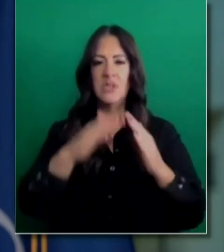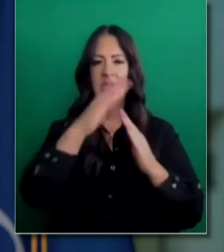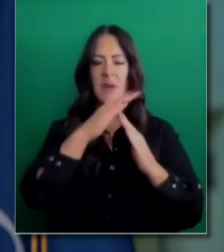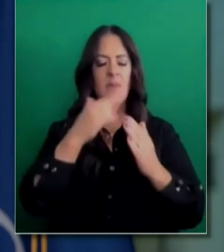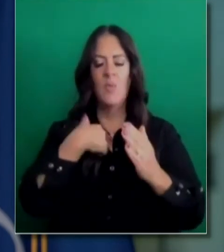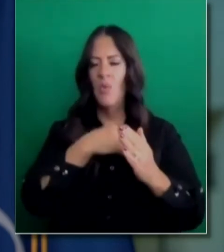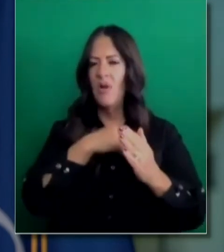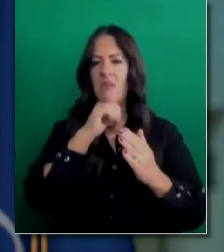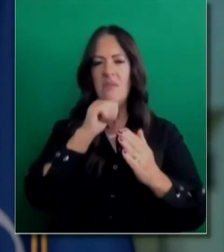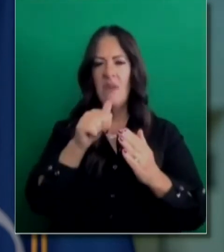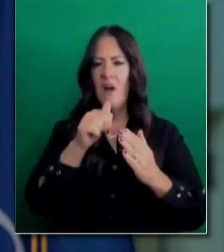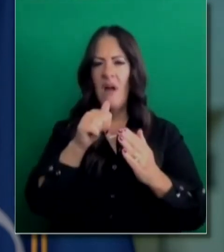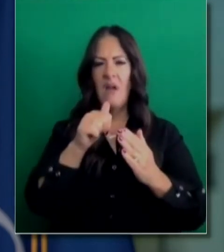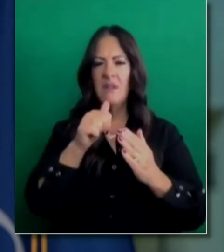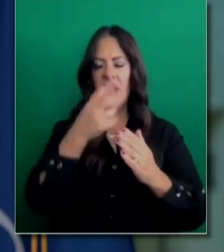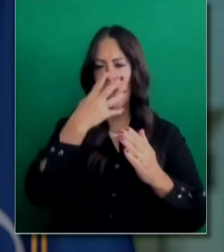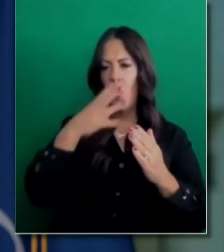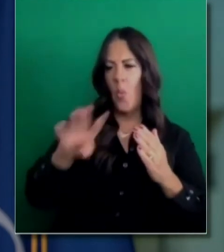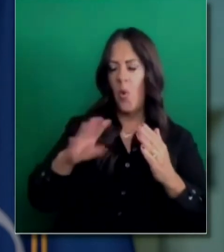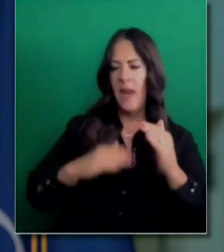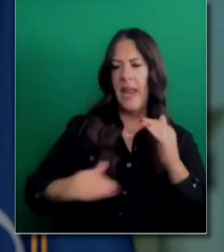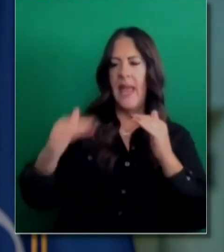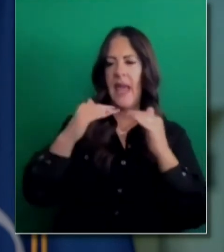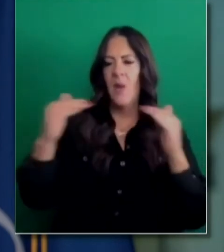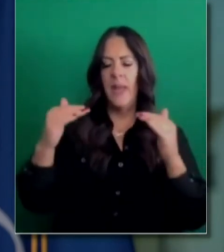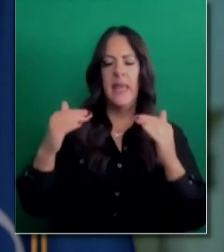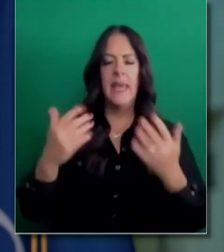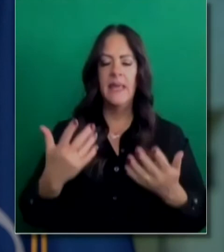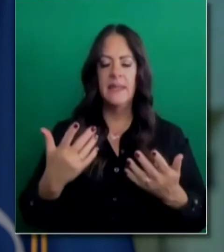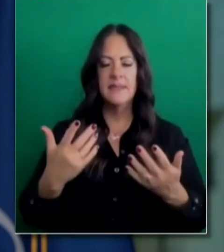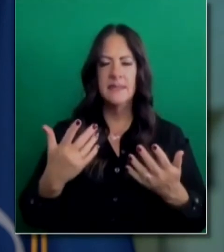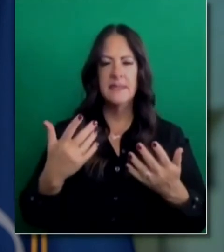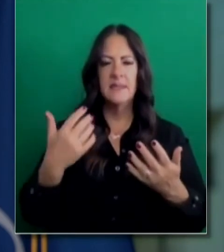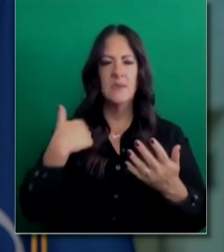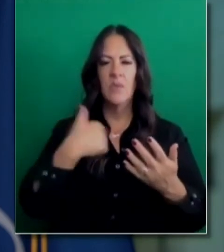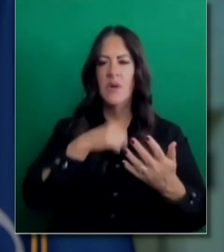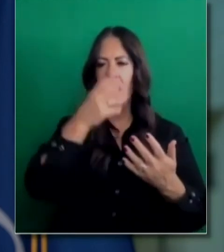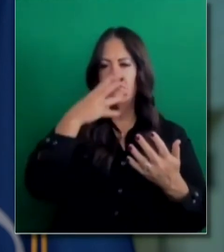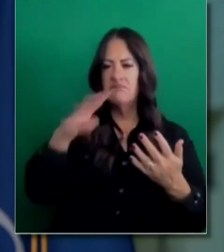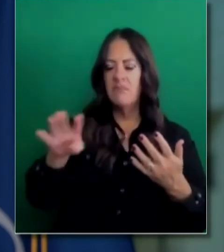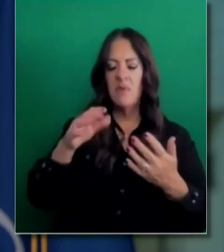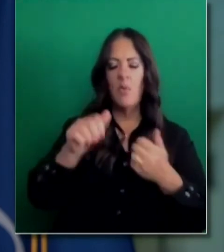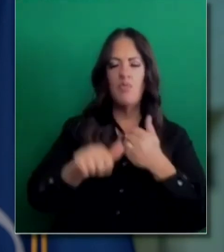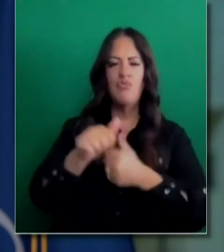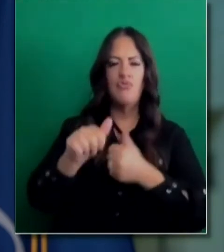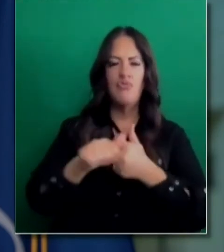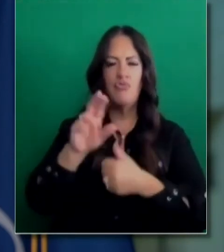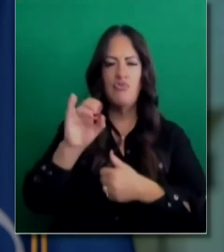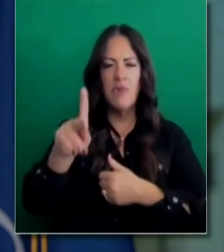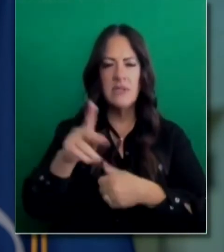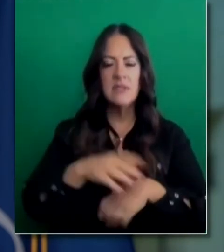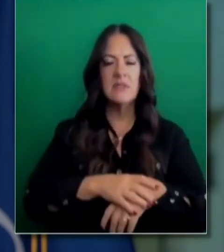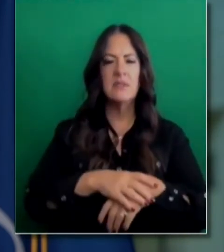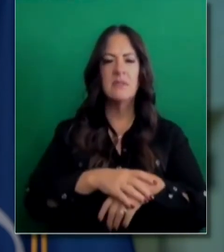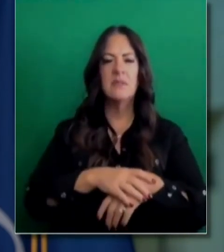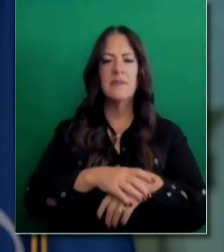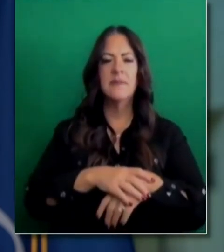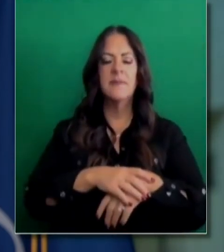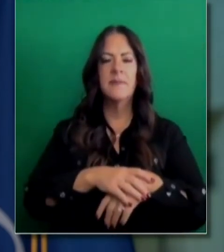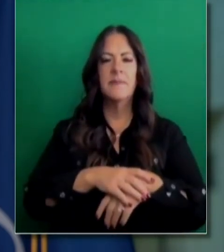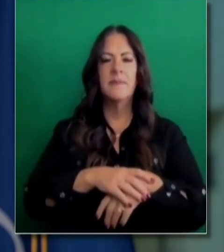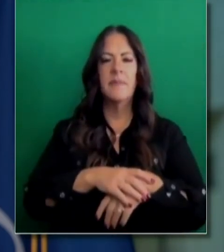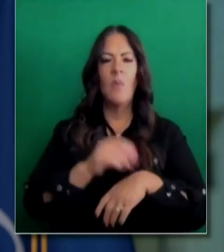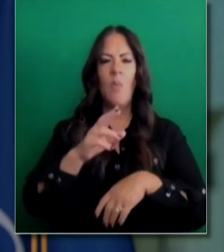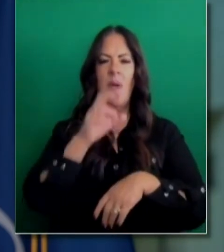not abandoning exposure. We're not abandoning issue of risk. We're not abandoning the issue of age.